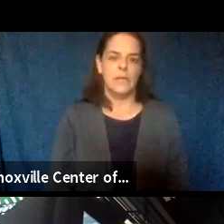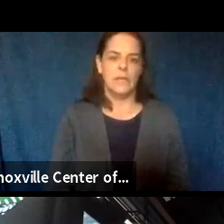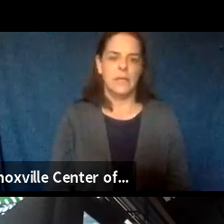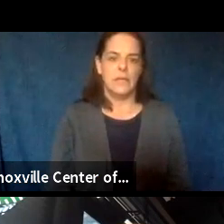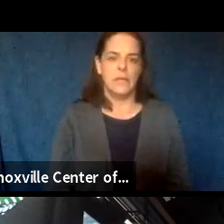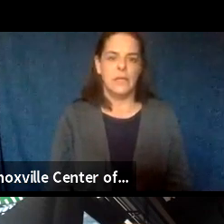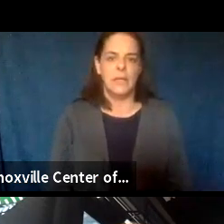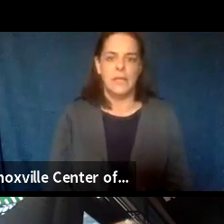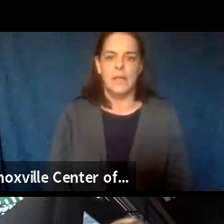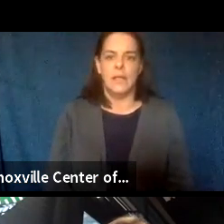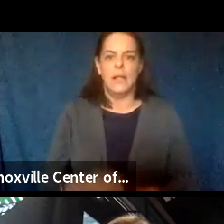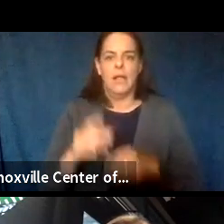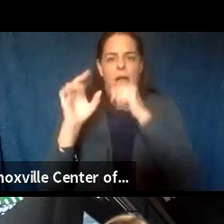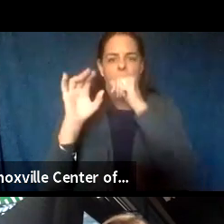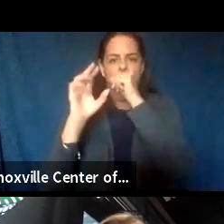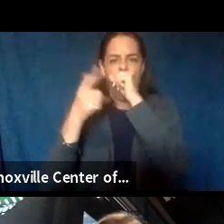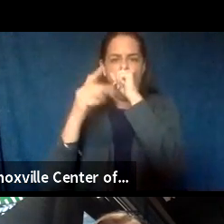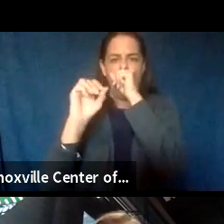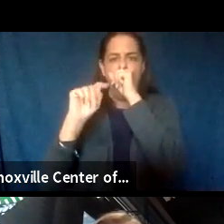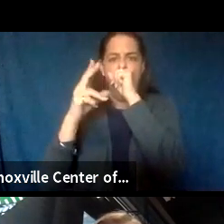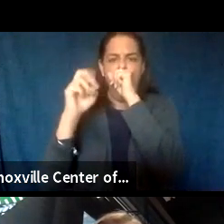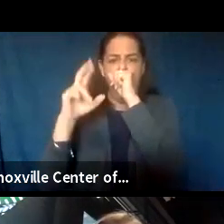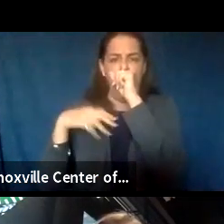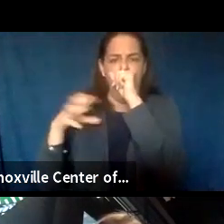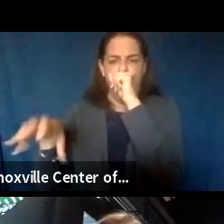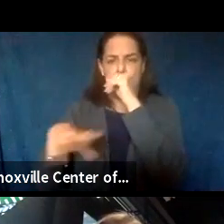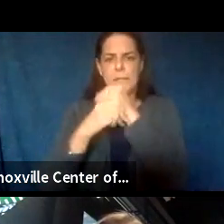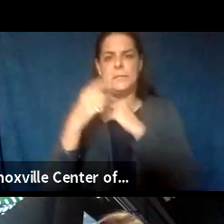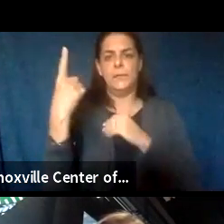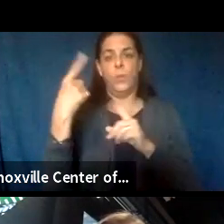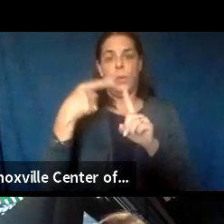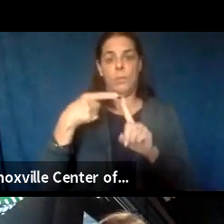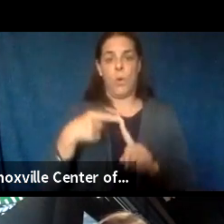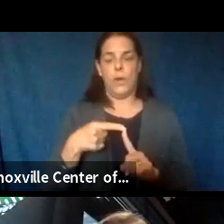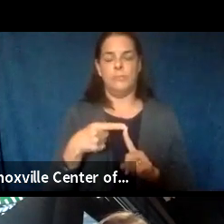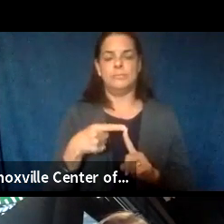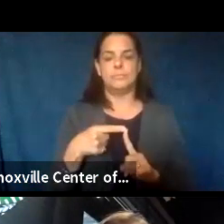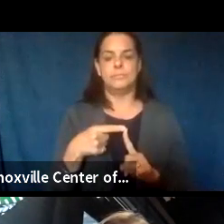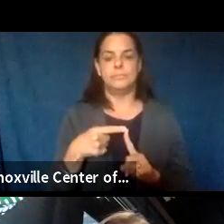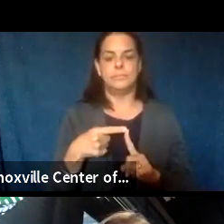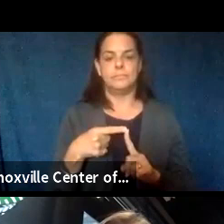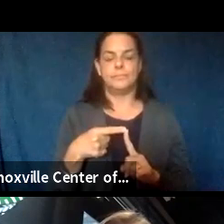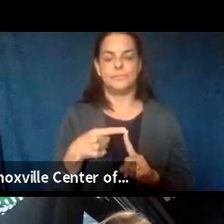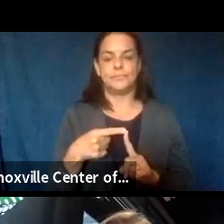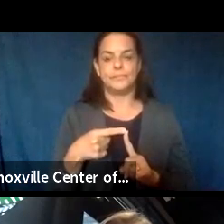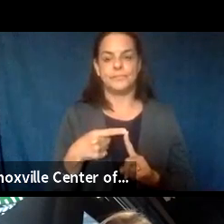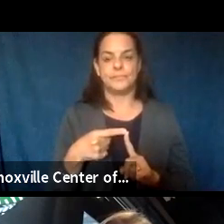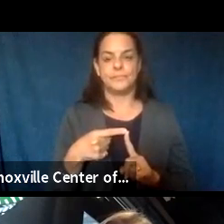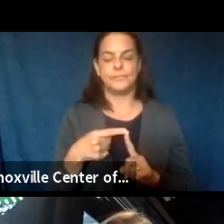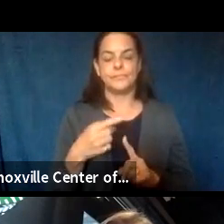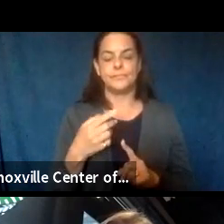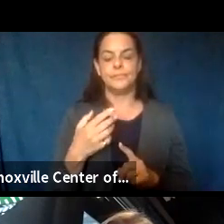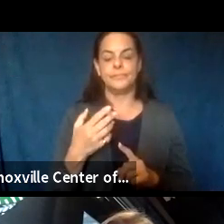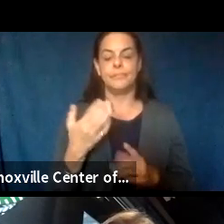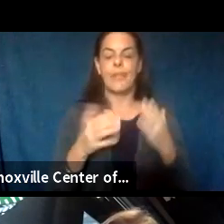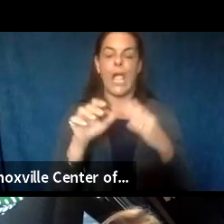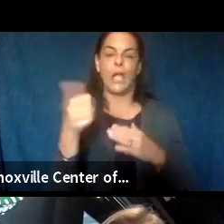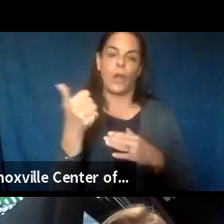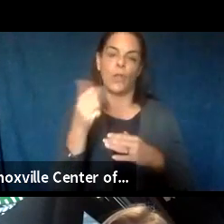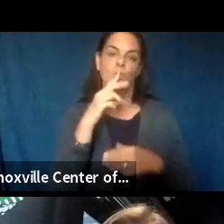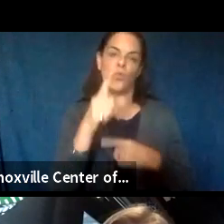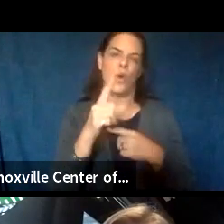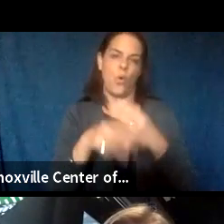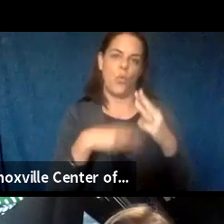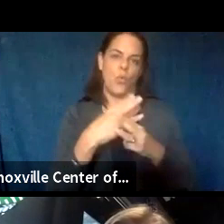So if I may, I'd like to add one point to that. And again, this is maybe another simple real world example. This comes